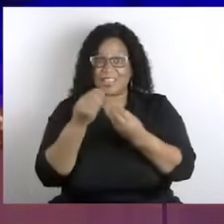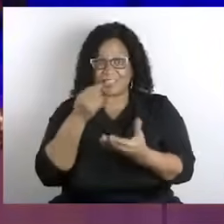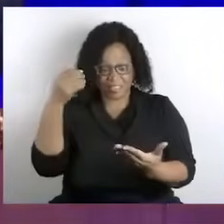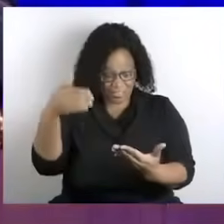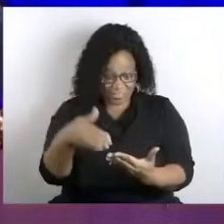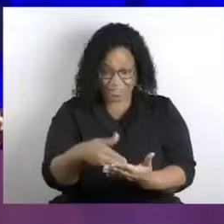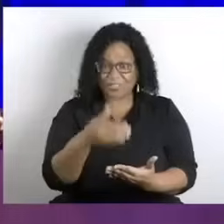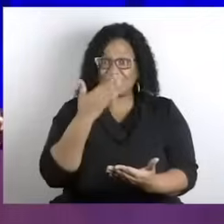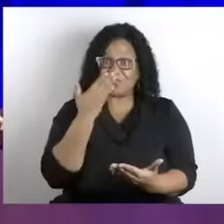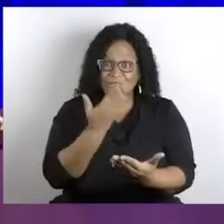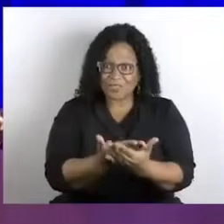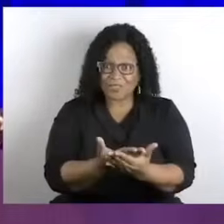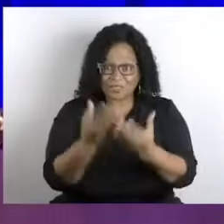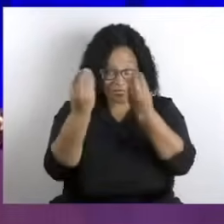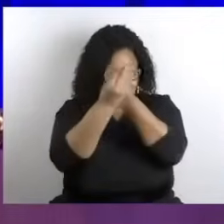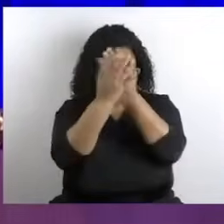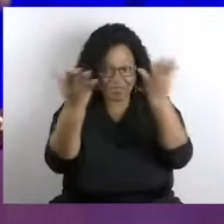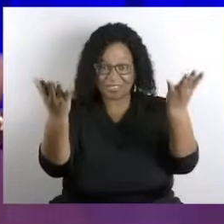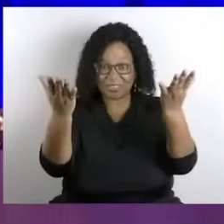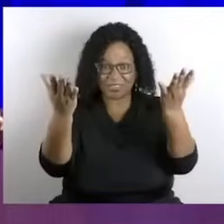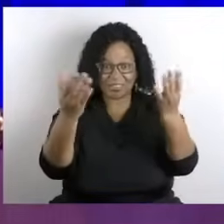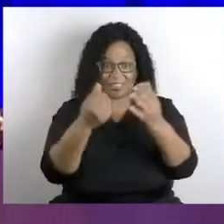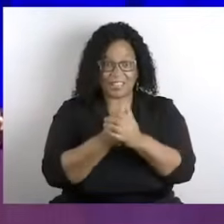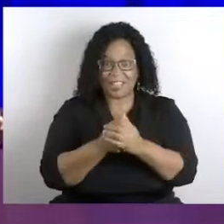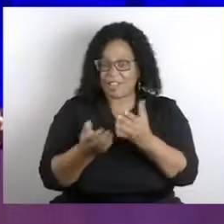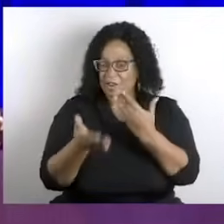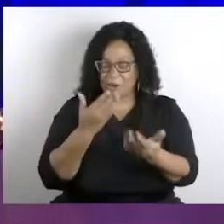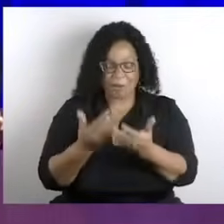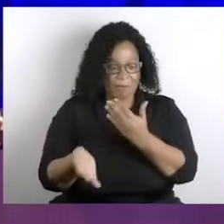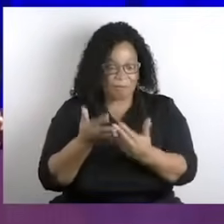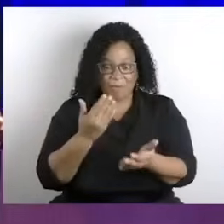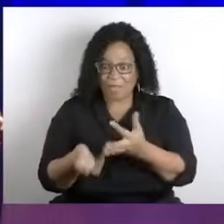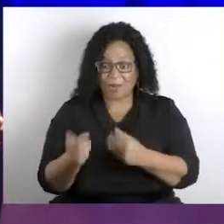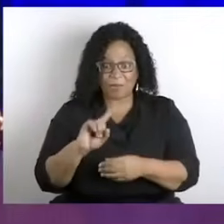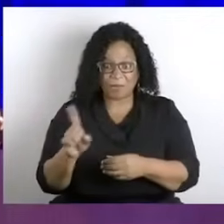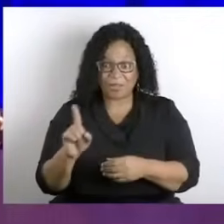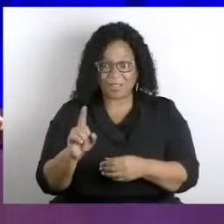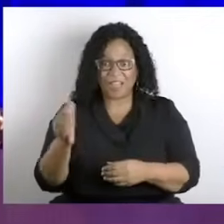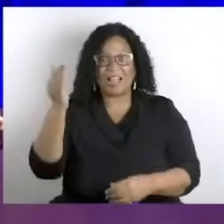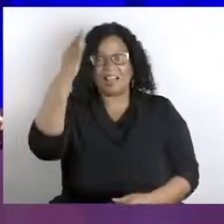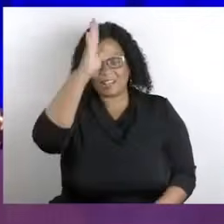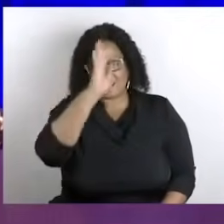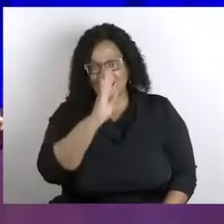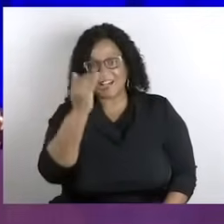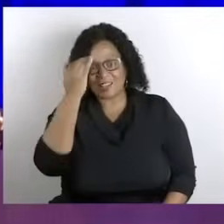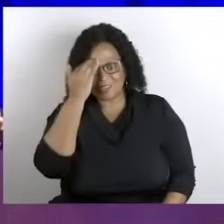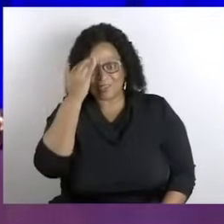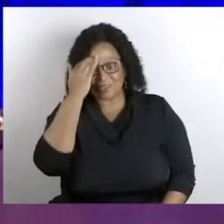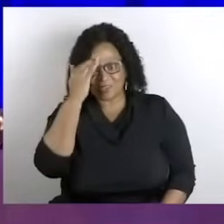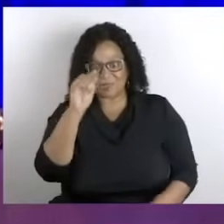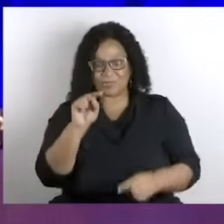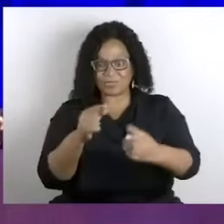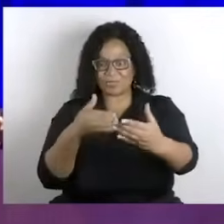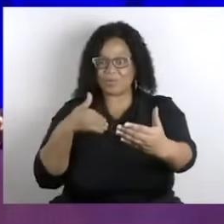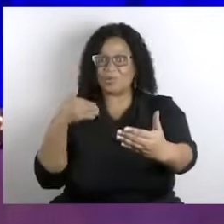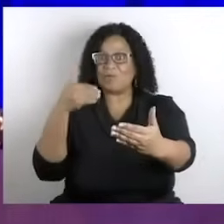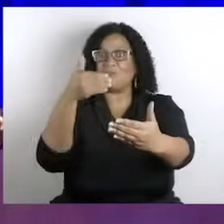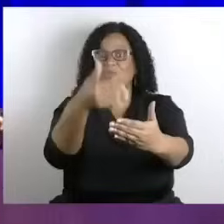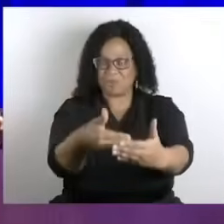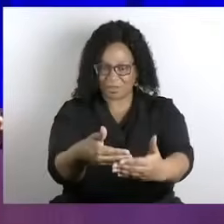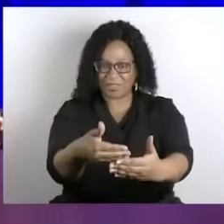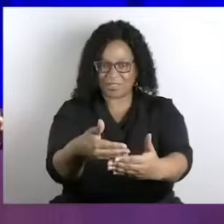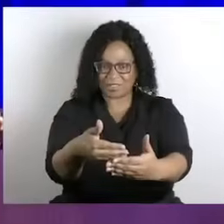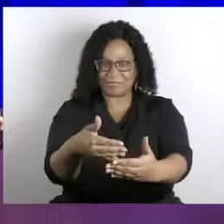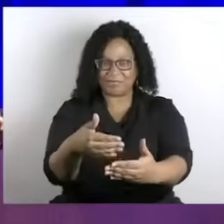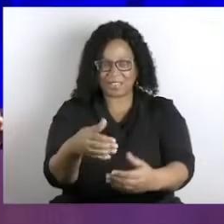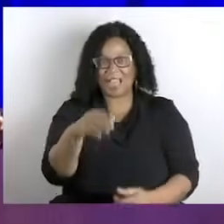text, that God says, despite where you are, I know where you're going. Despite what you're going through, I know where